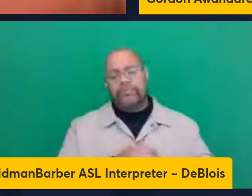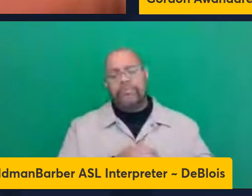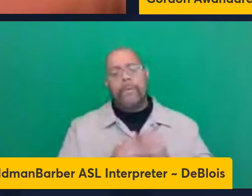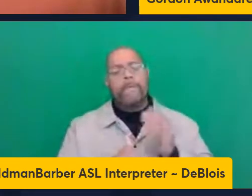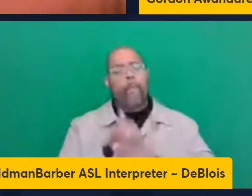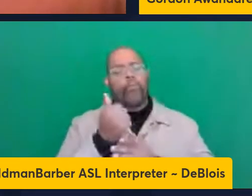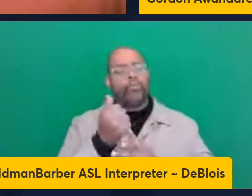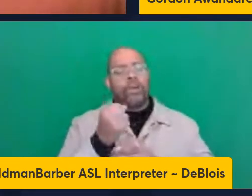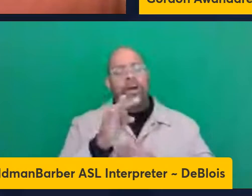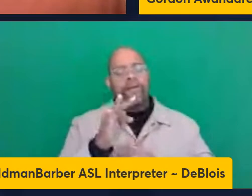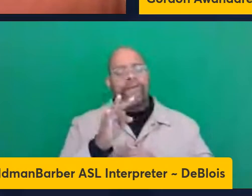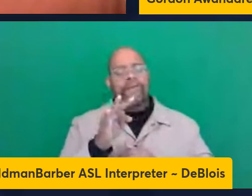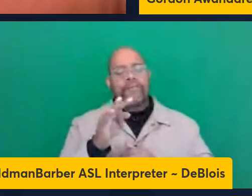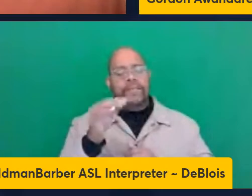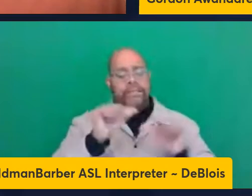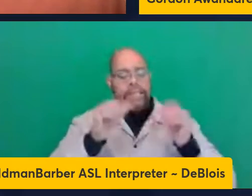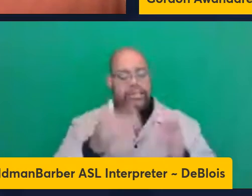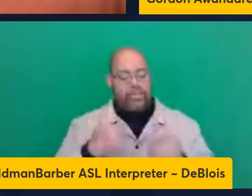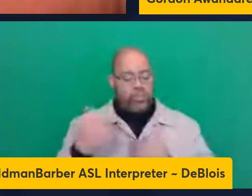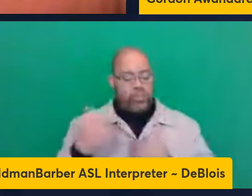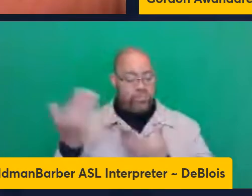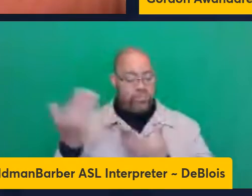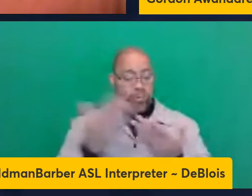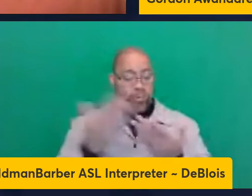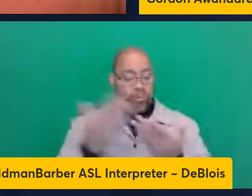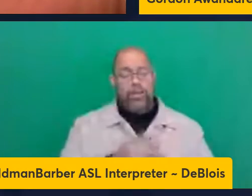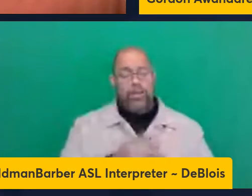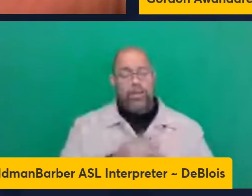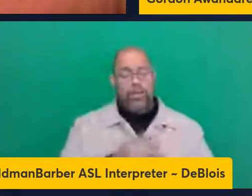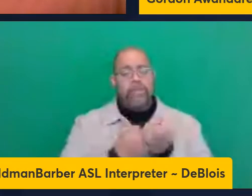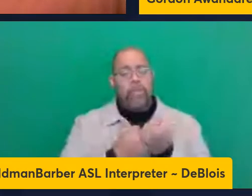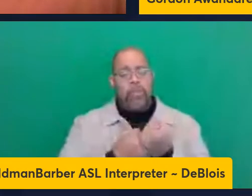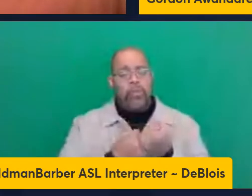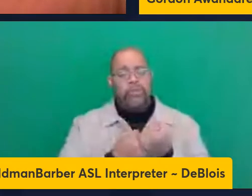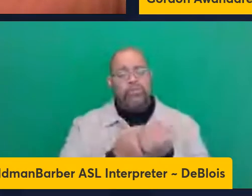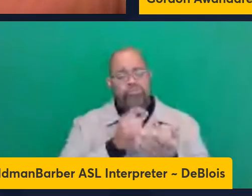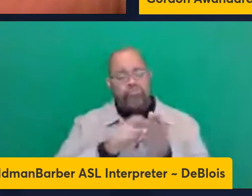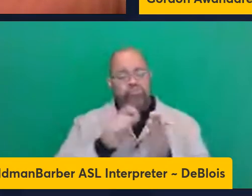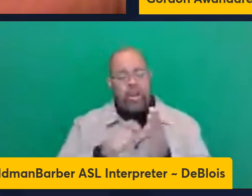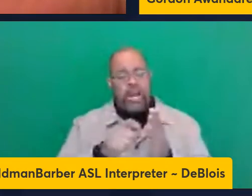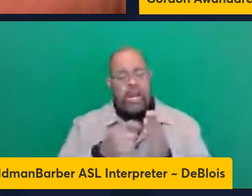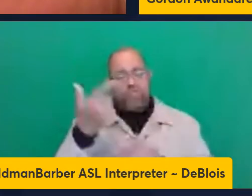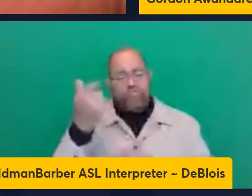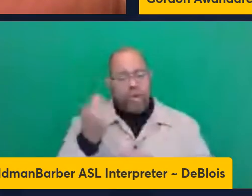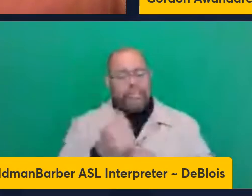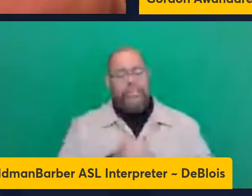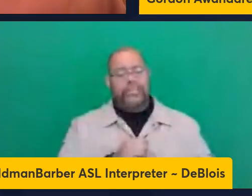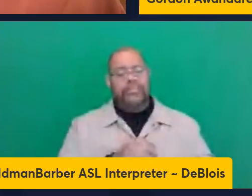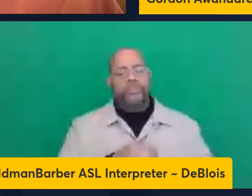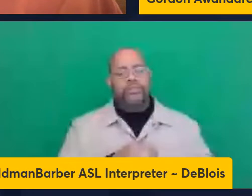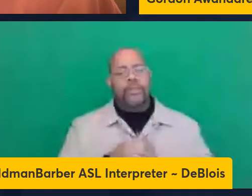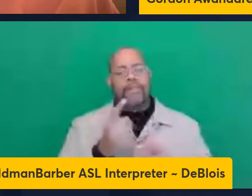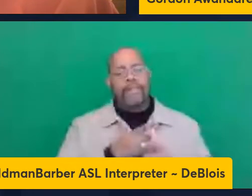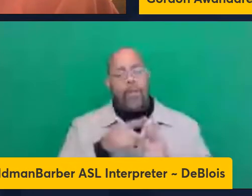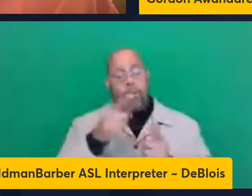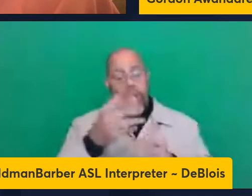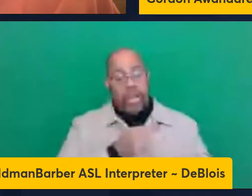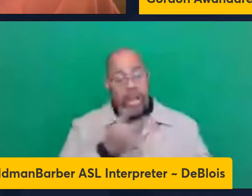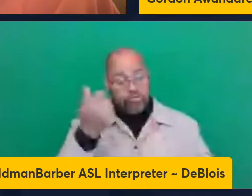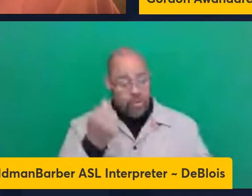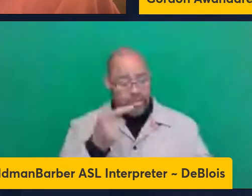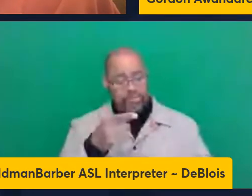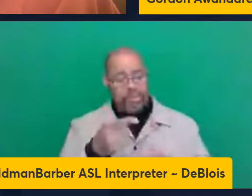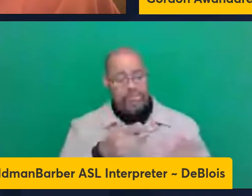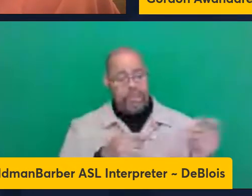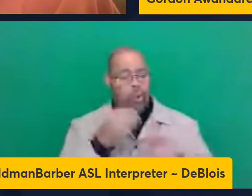of the scientists that we brought back, we supported them to write a grant. Okay. And then when they got a grant, they came